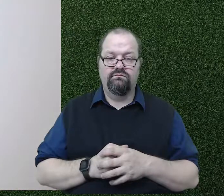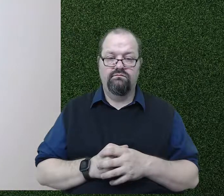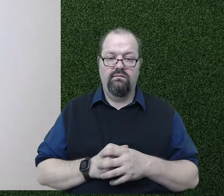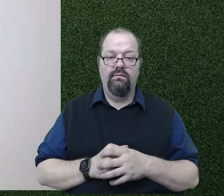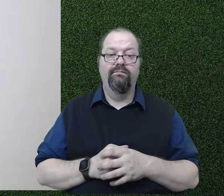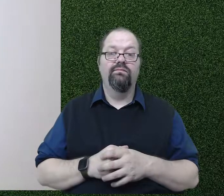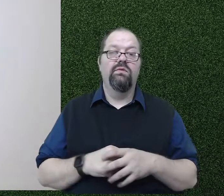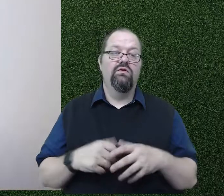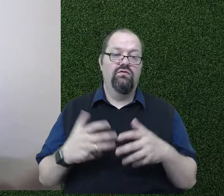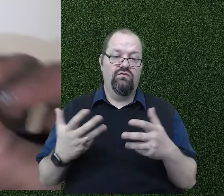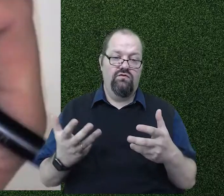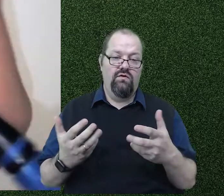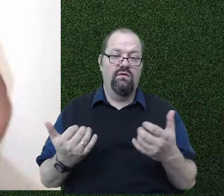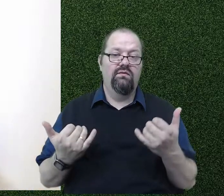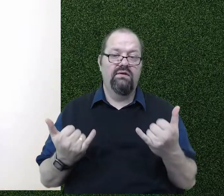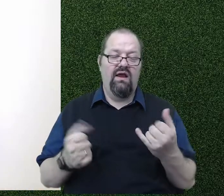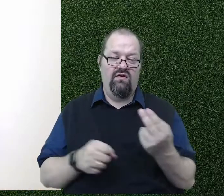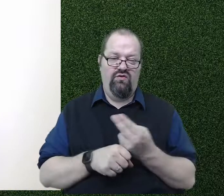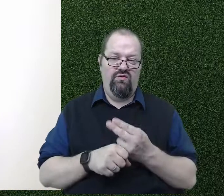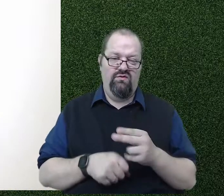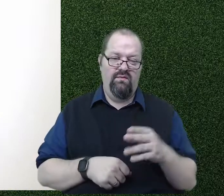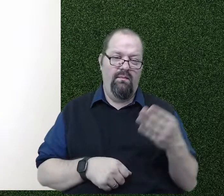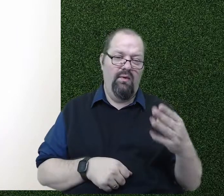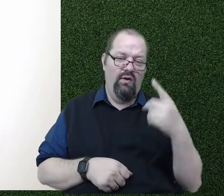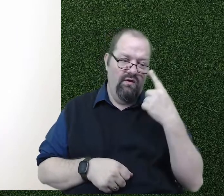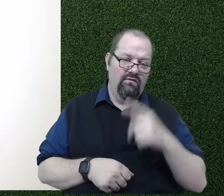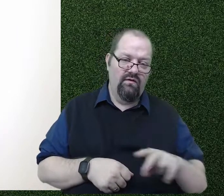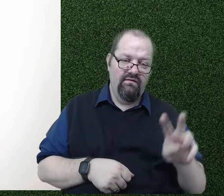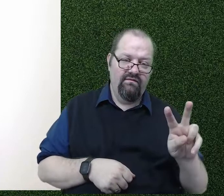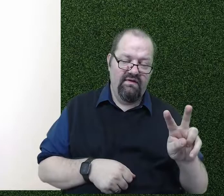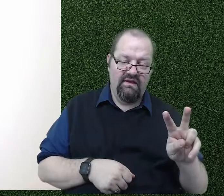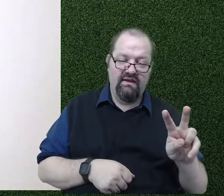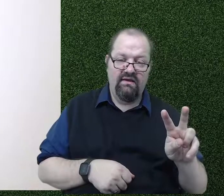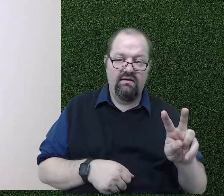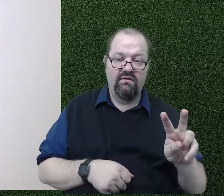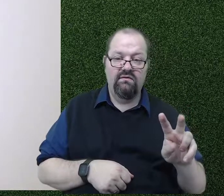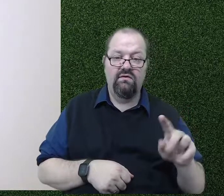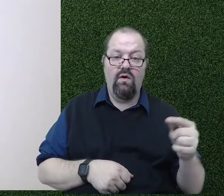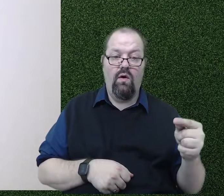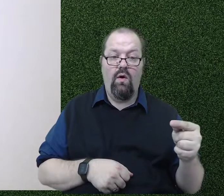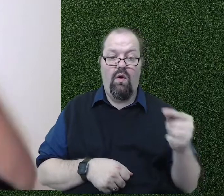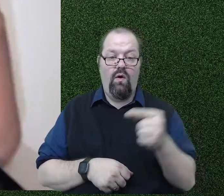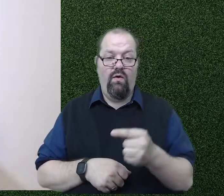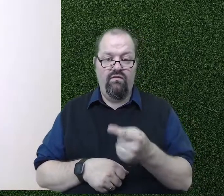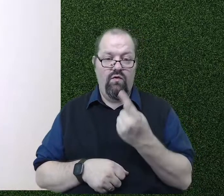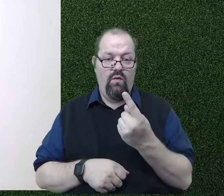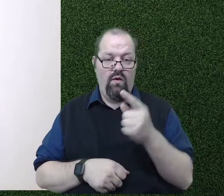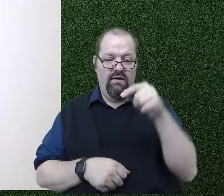So I'm going to use blue for v, go over 1 and down 4,